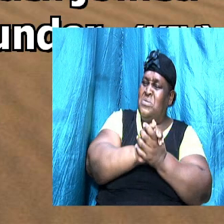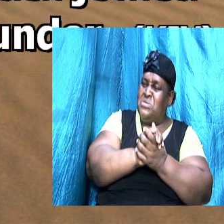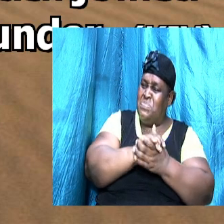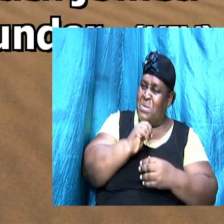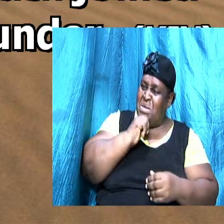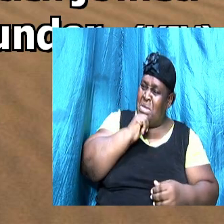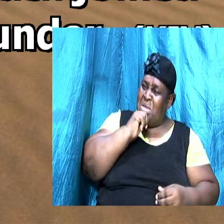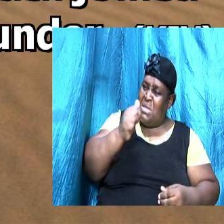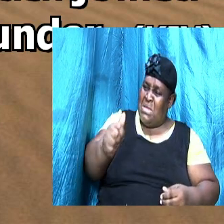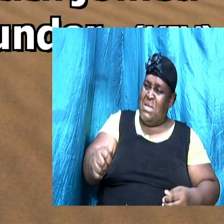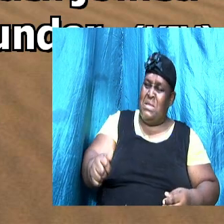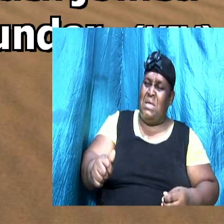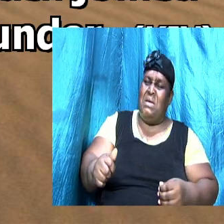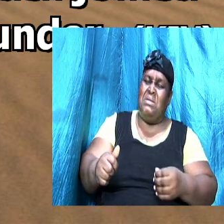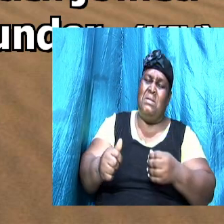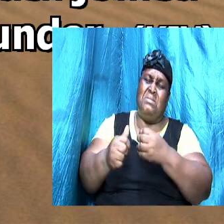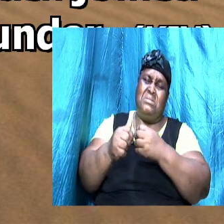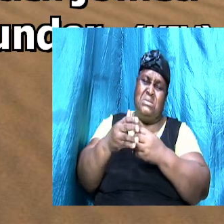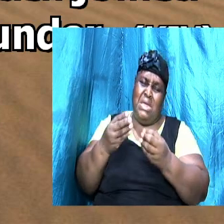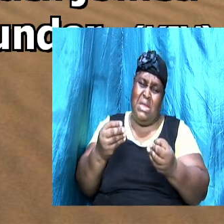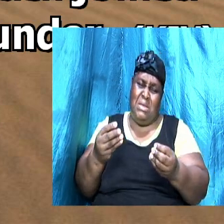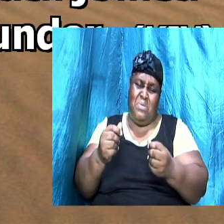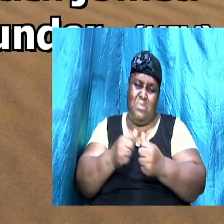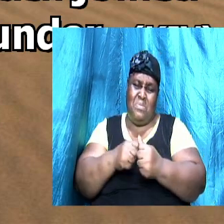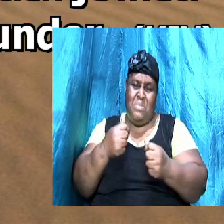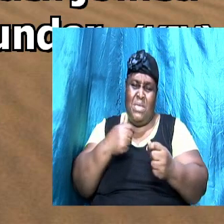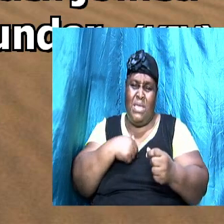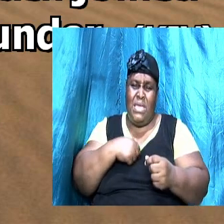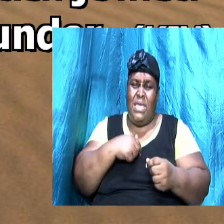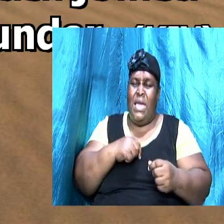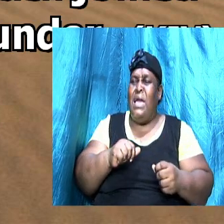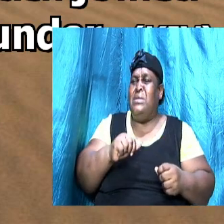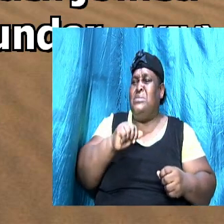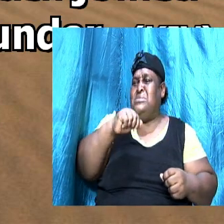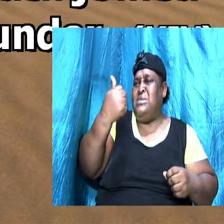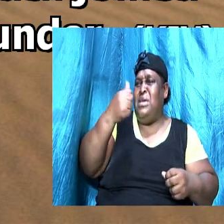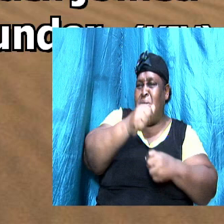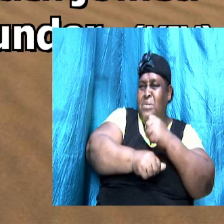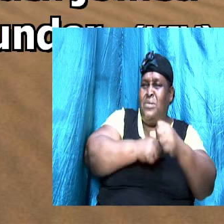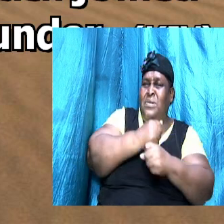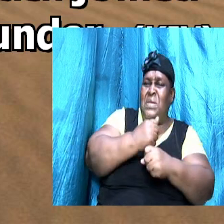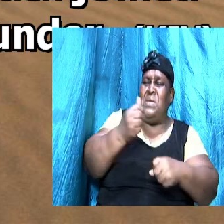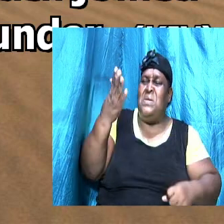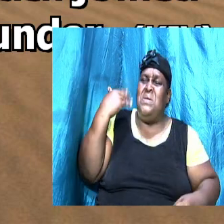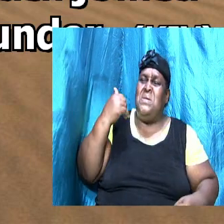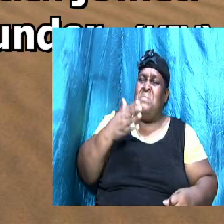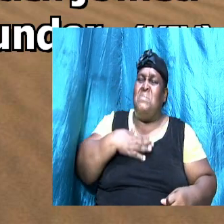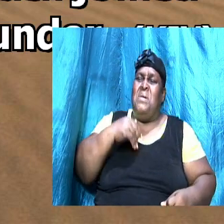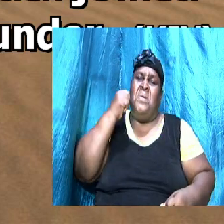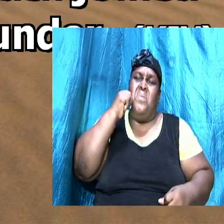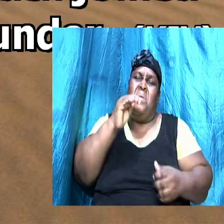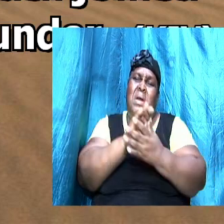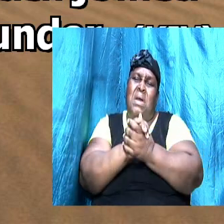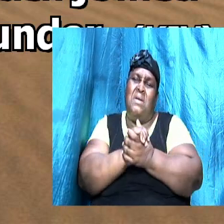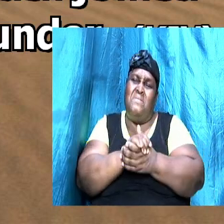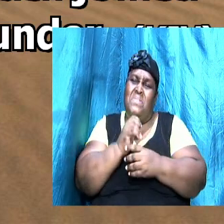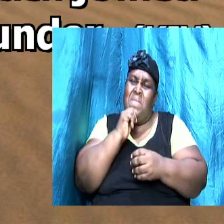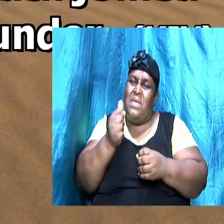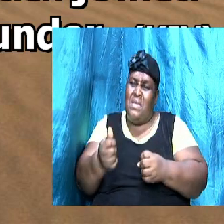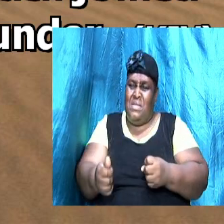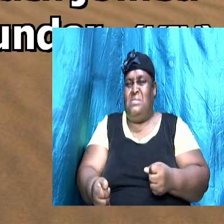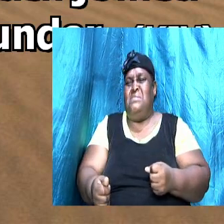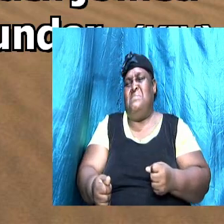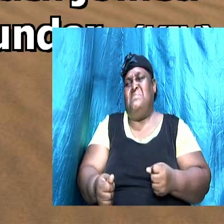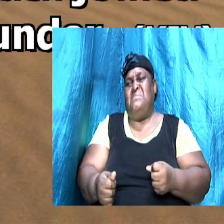me, and 10 years later I found out that my wife was not compatible with me,